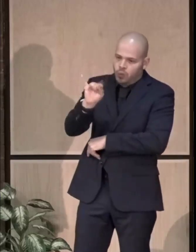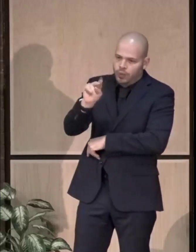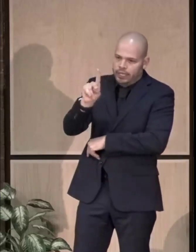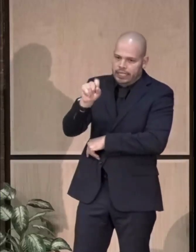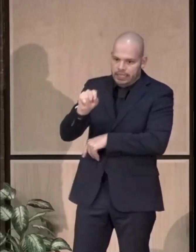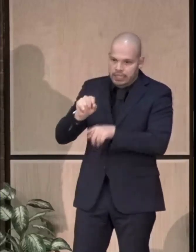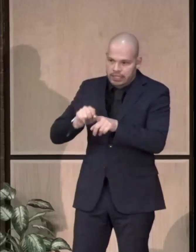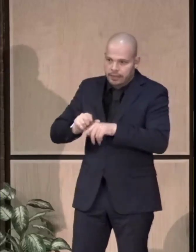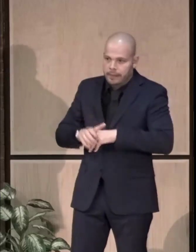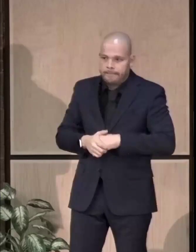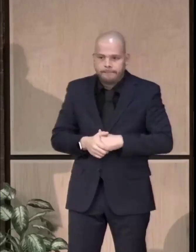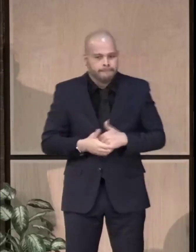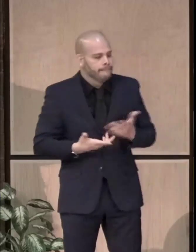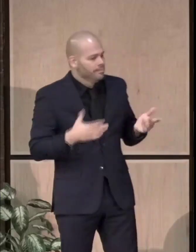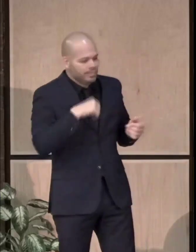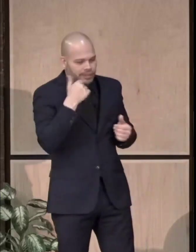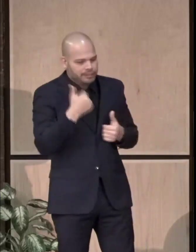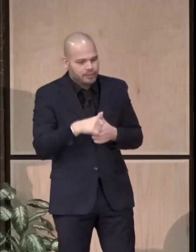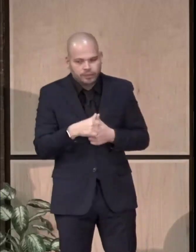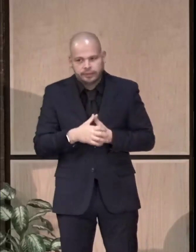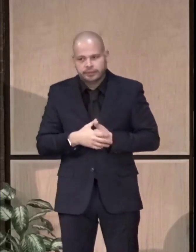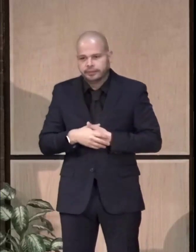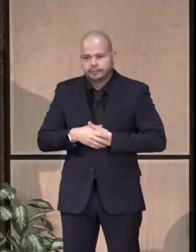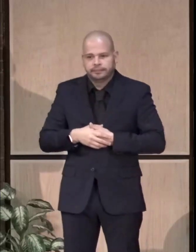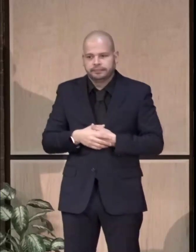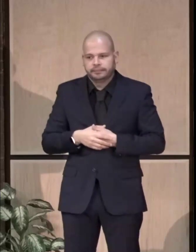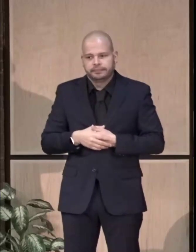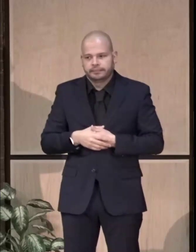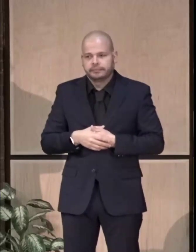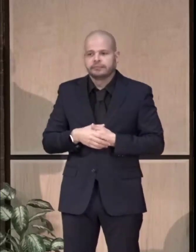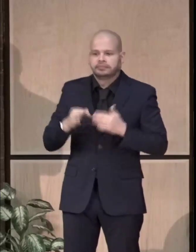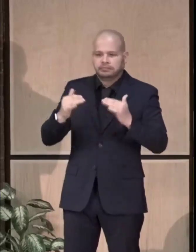Can you turn to paragraph to Exhibit 16?